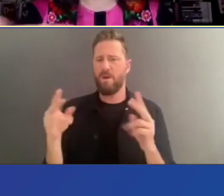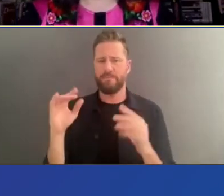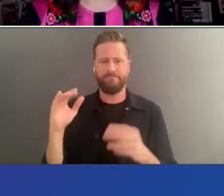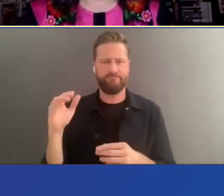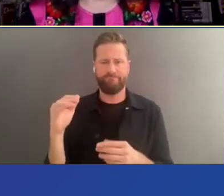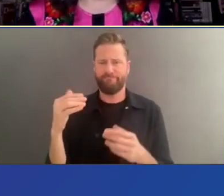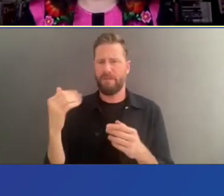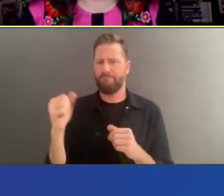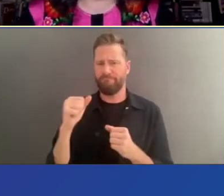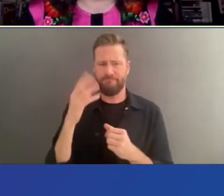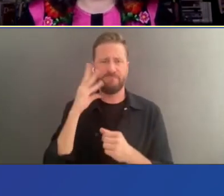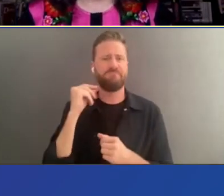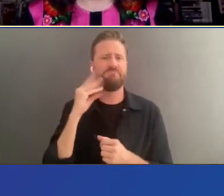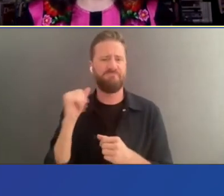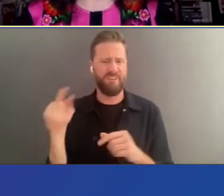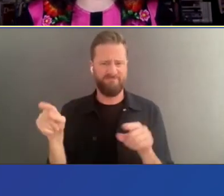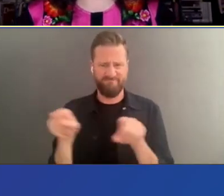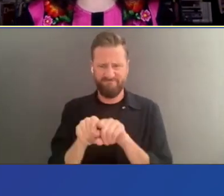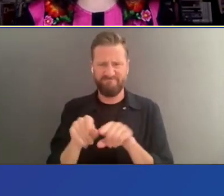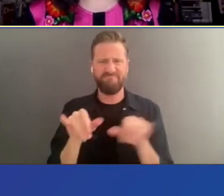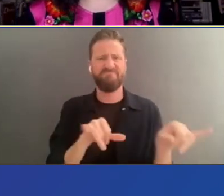as my fellow panelists here,